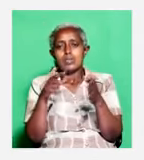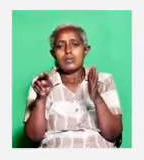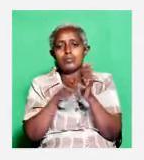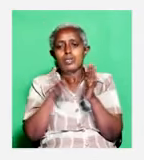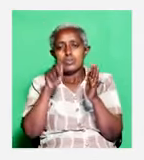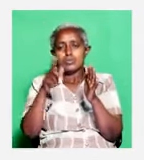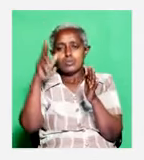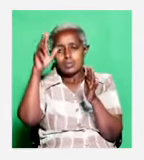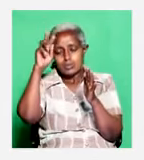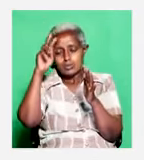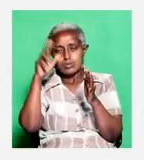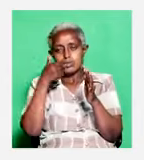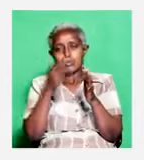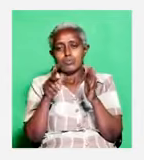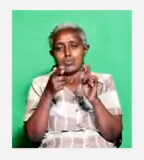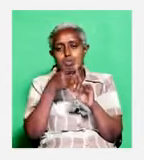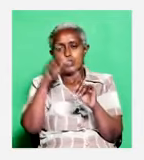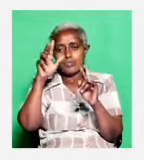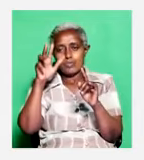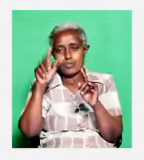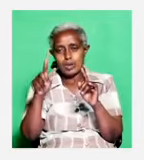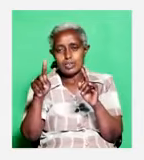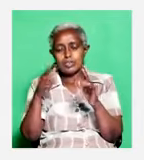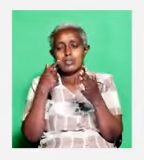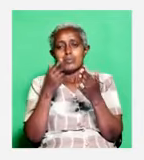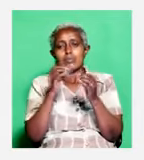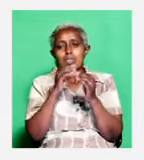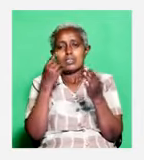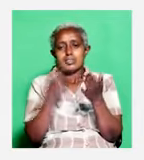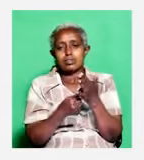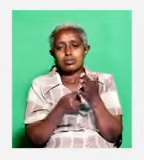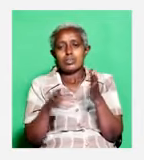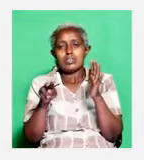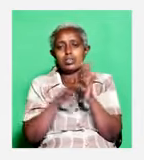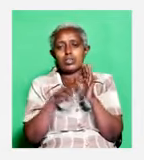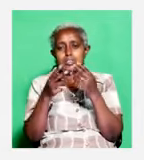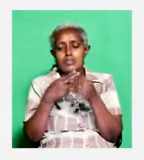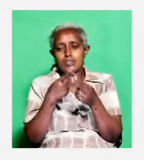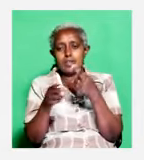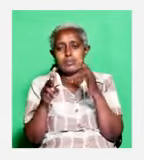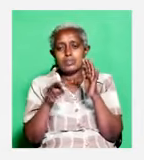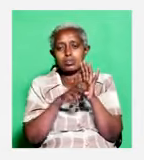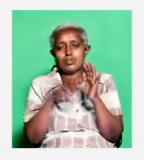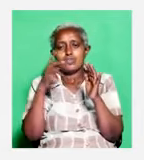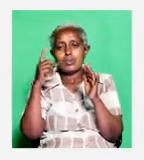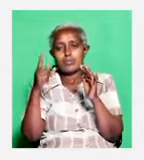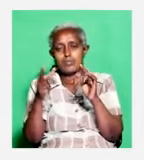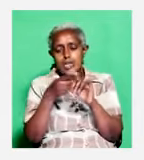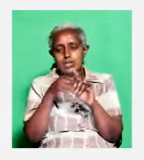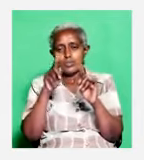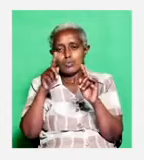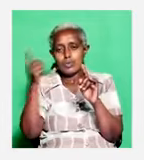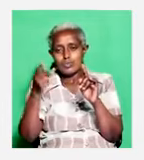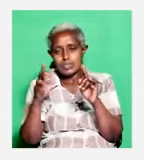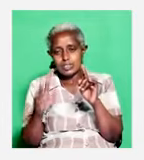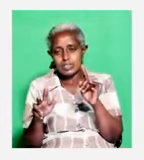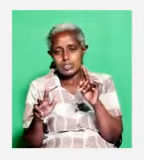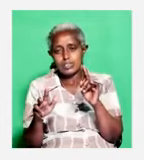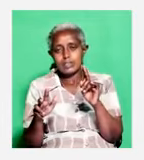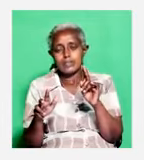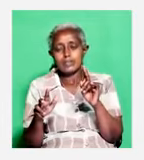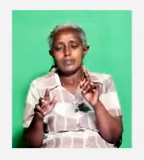-1 squared is positive 1, plus this one is negative times plus 1 over 3